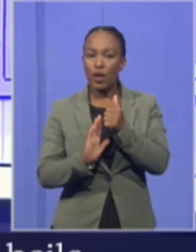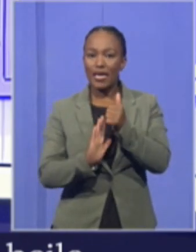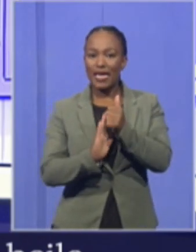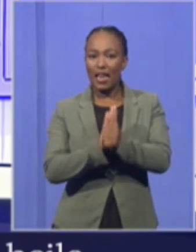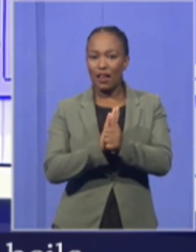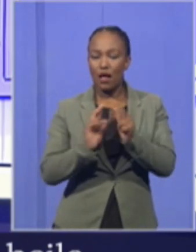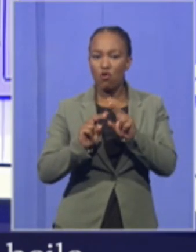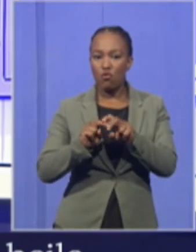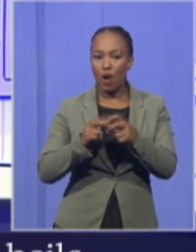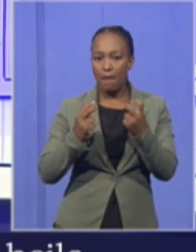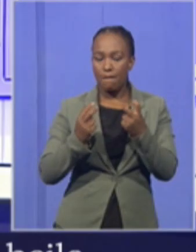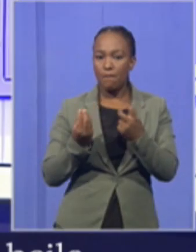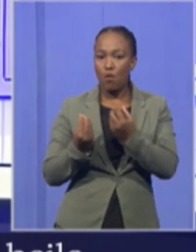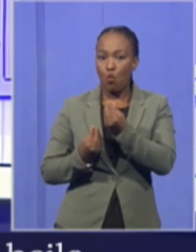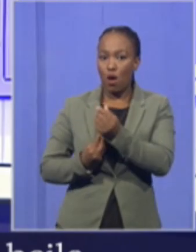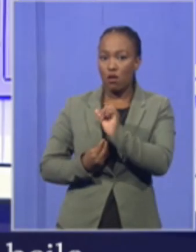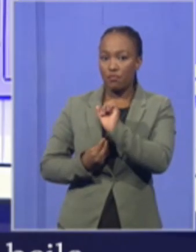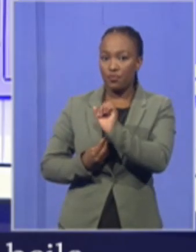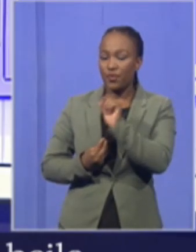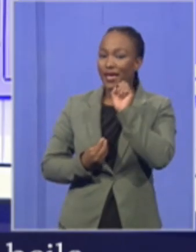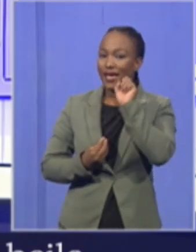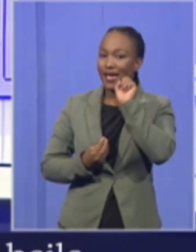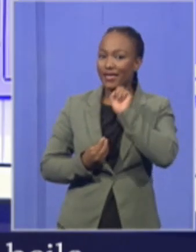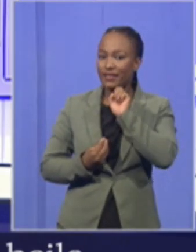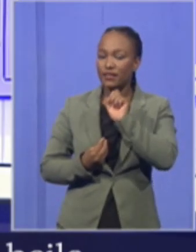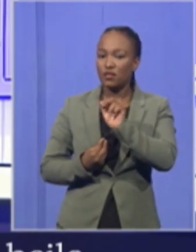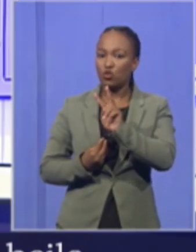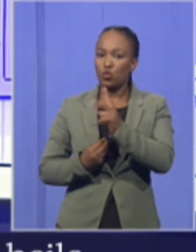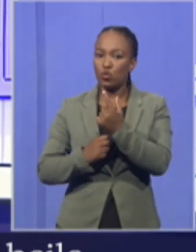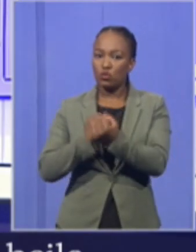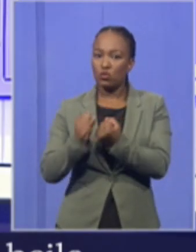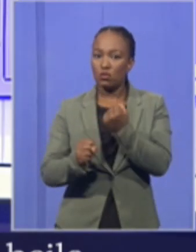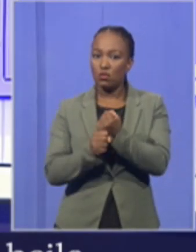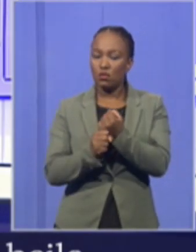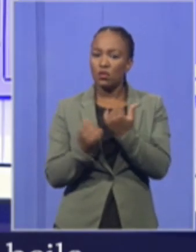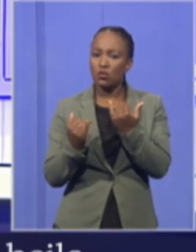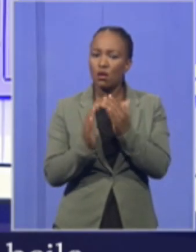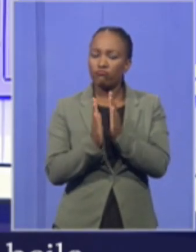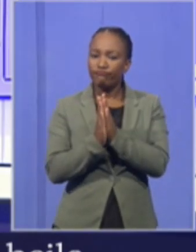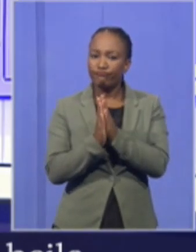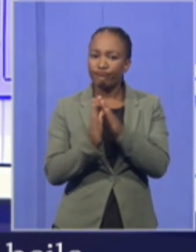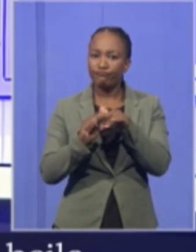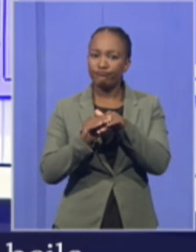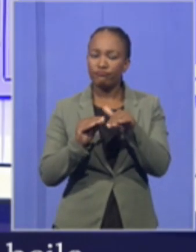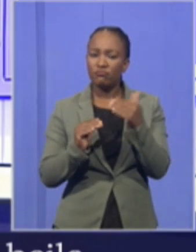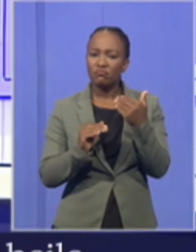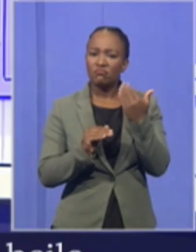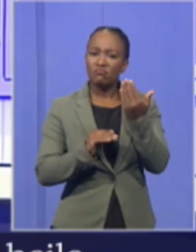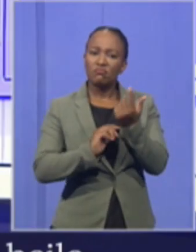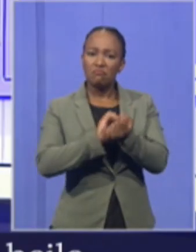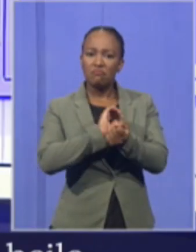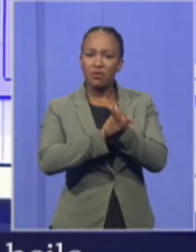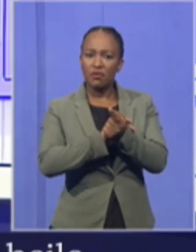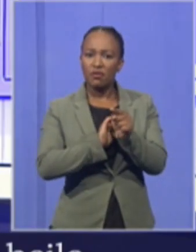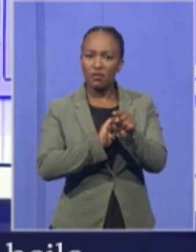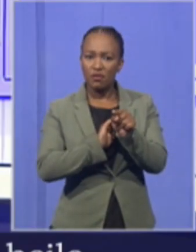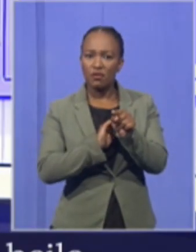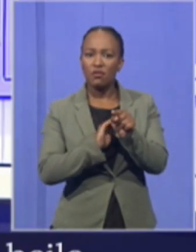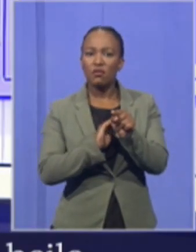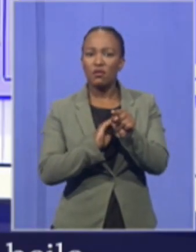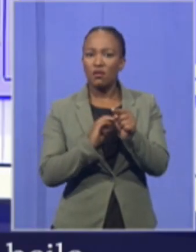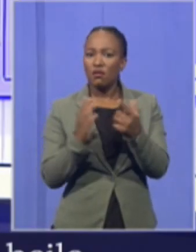ya ngwana wa gagwe wa dingwaga di le 2 o phuagantse kopo ya beili. Se ke morago ga go